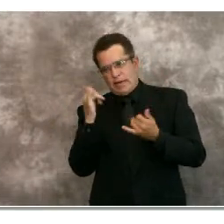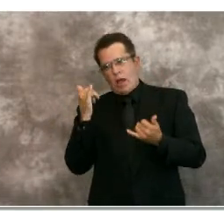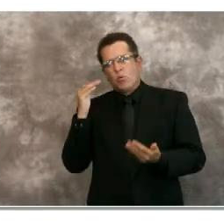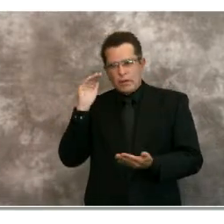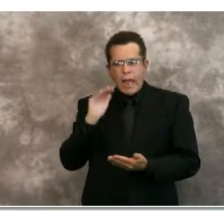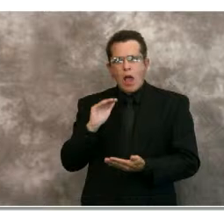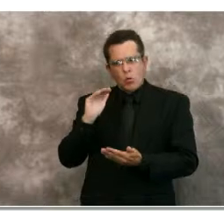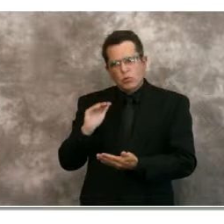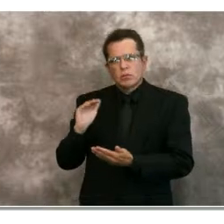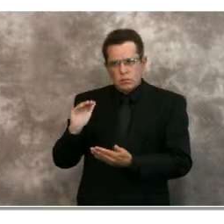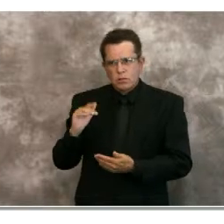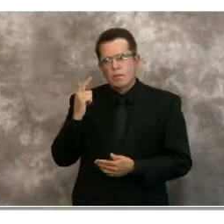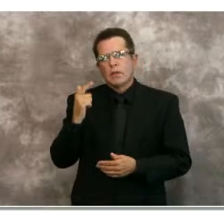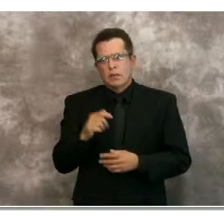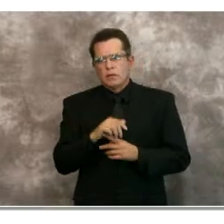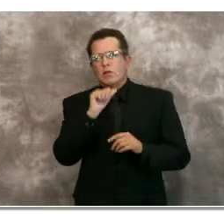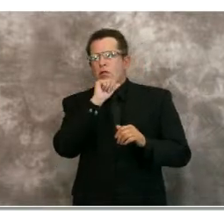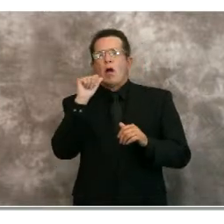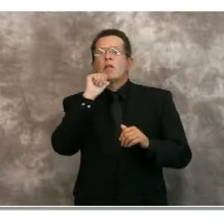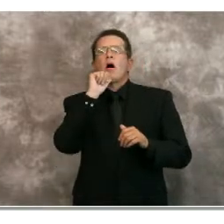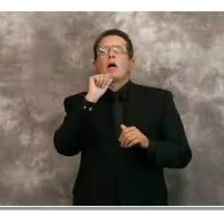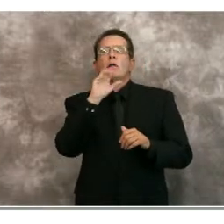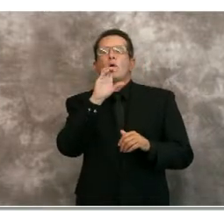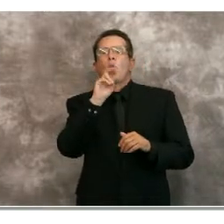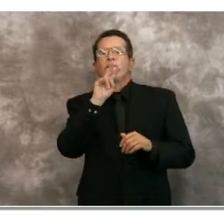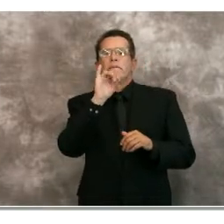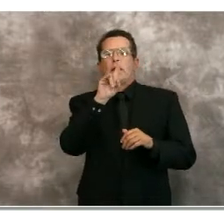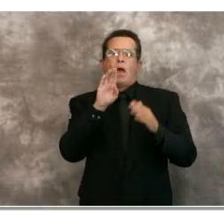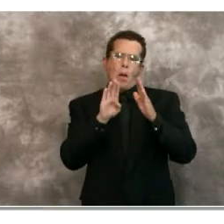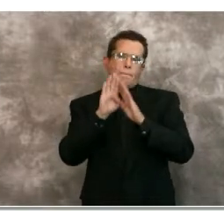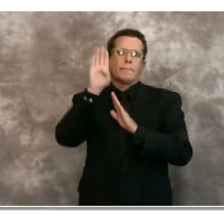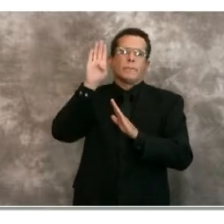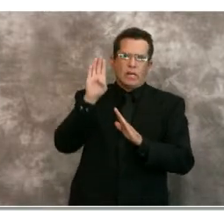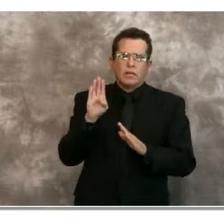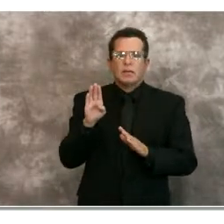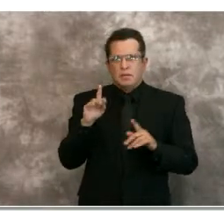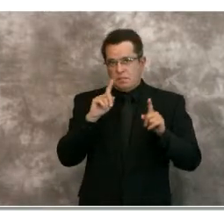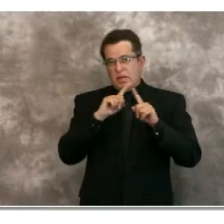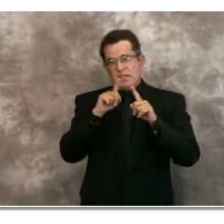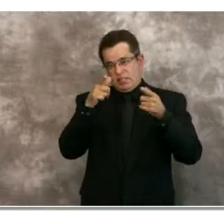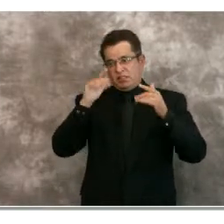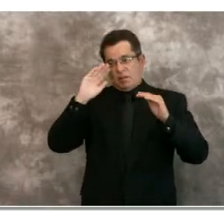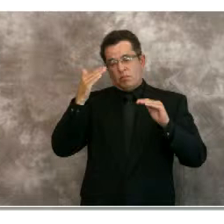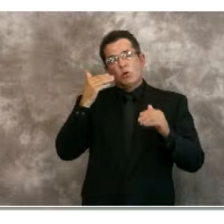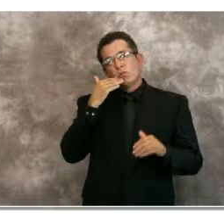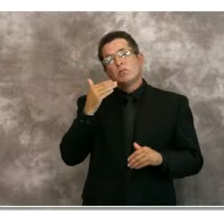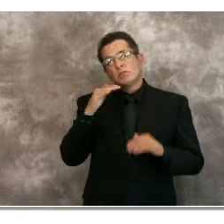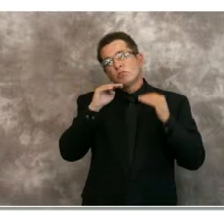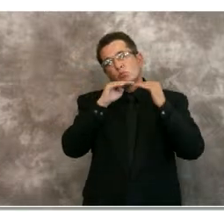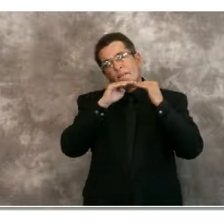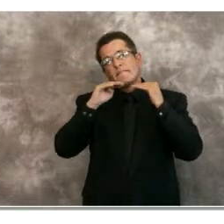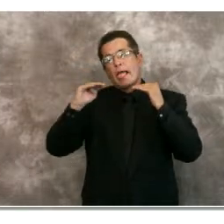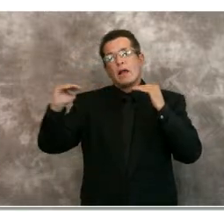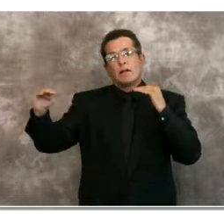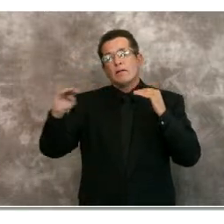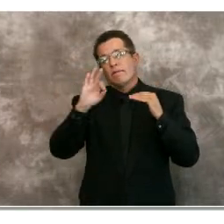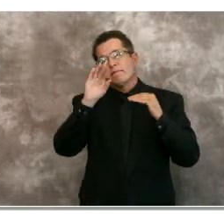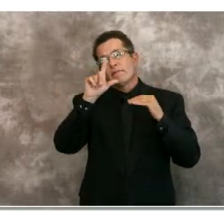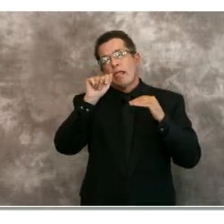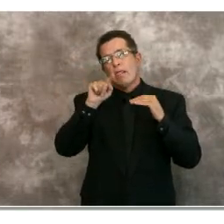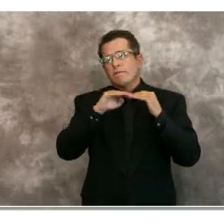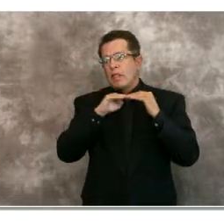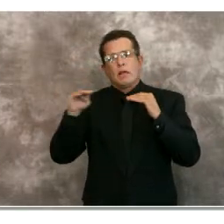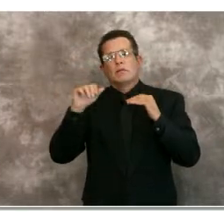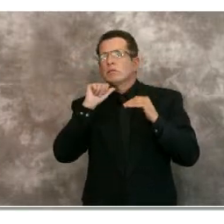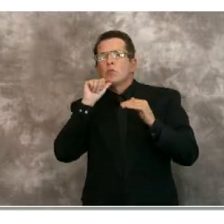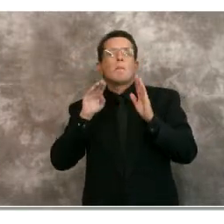non-COVID-related ICUs up a few. Yesterday to today, down a few, but again, holding reasonably flat. ICU